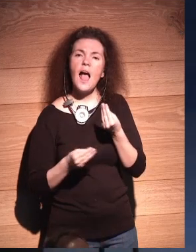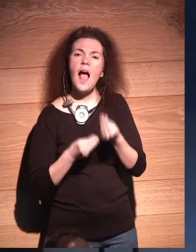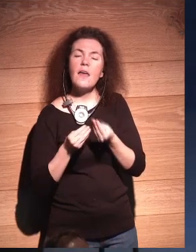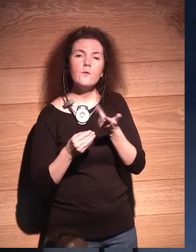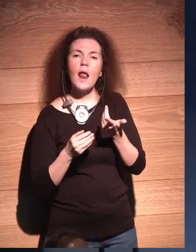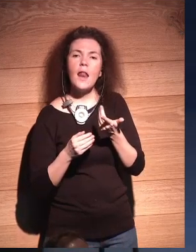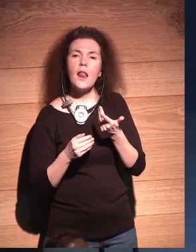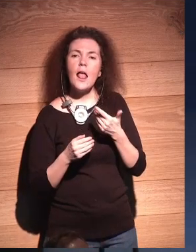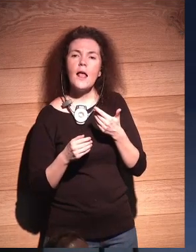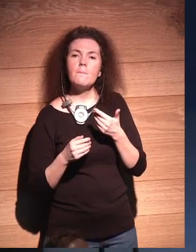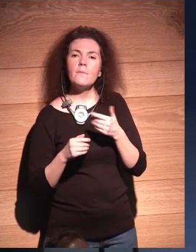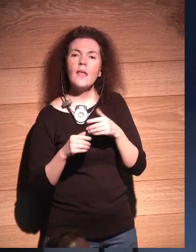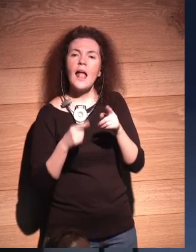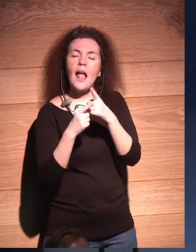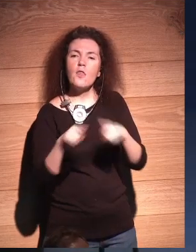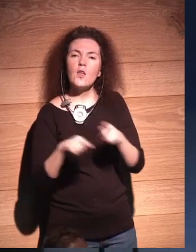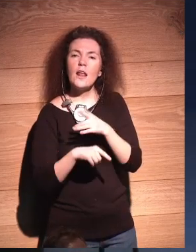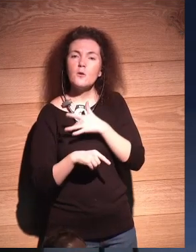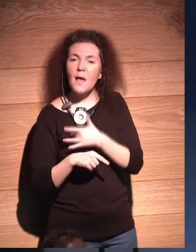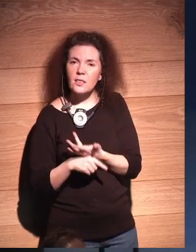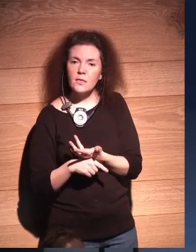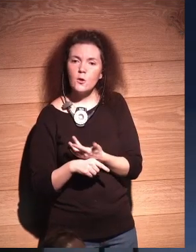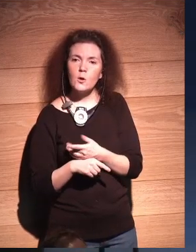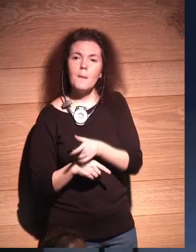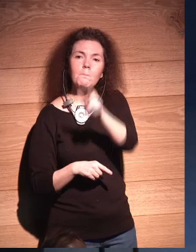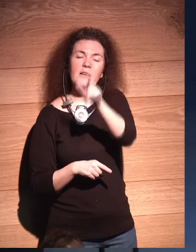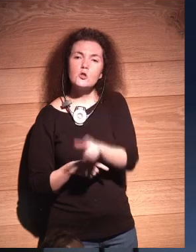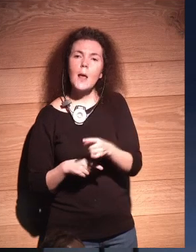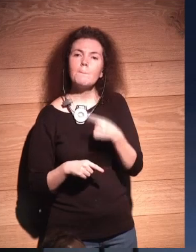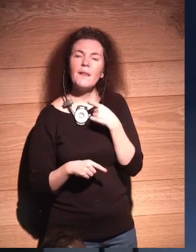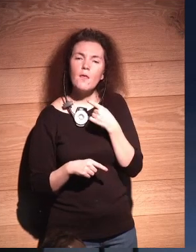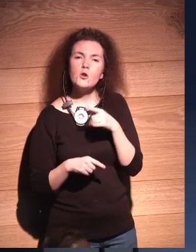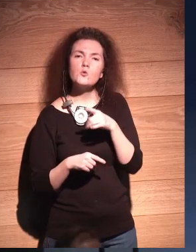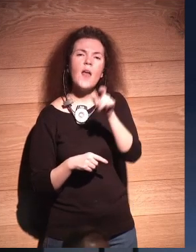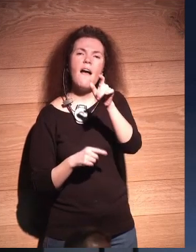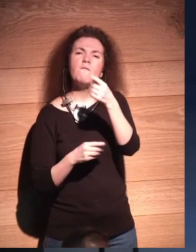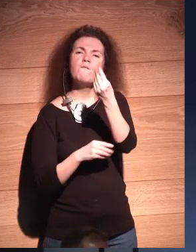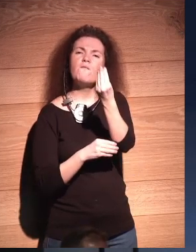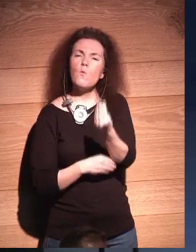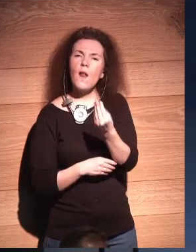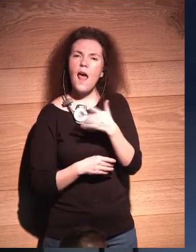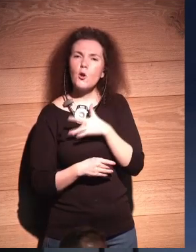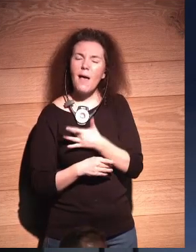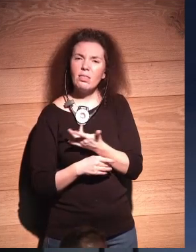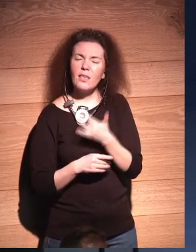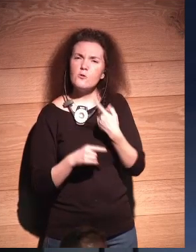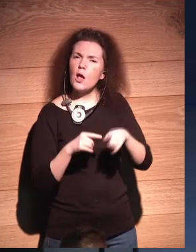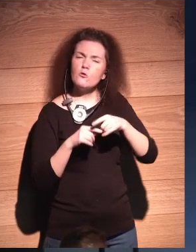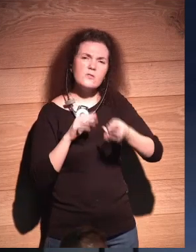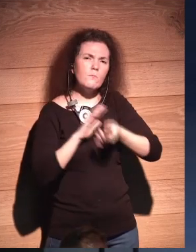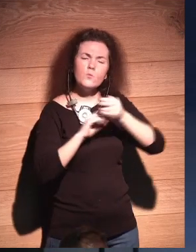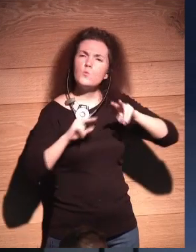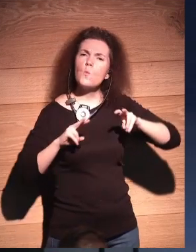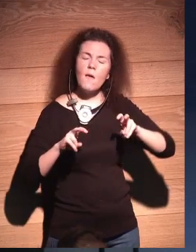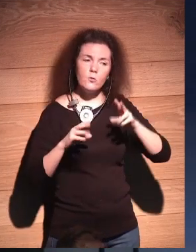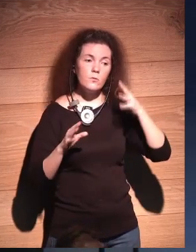very empathetic. And it was very new. And so I thought, well, we're all